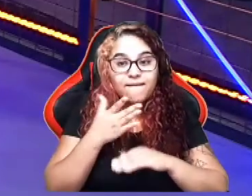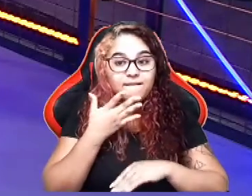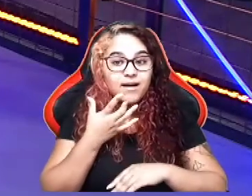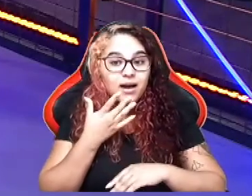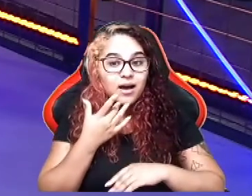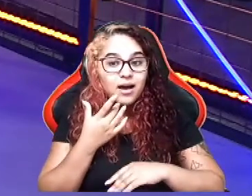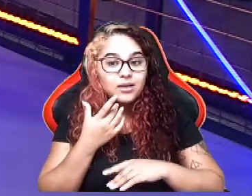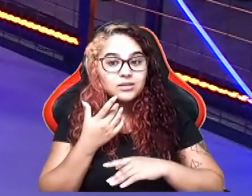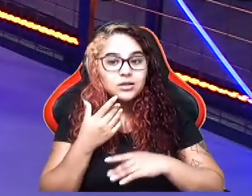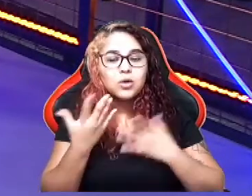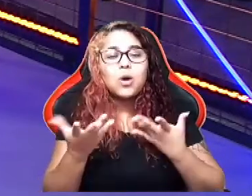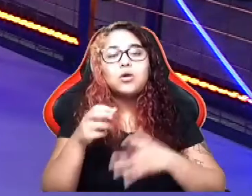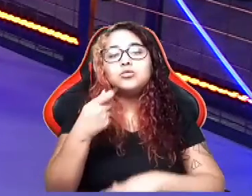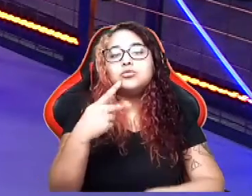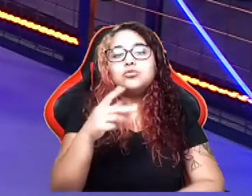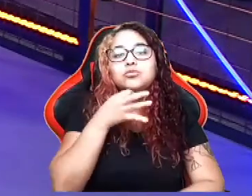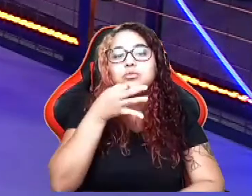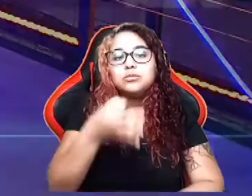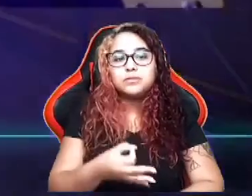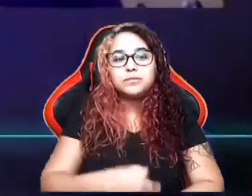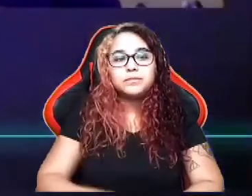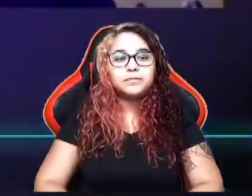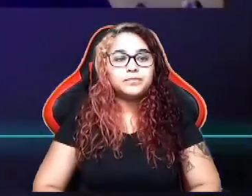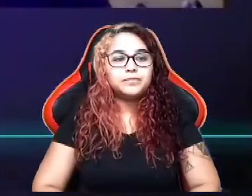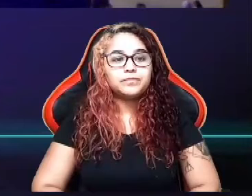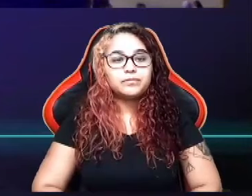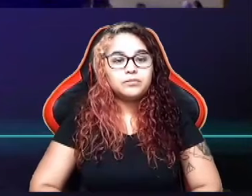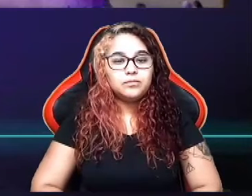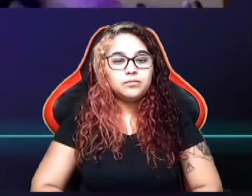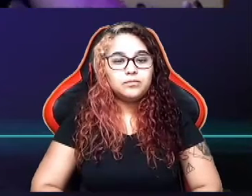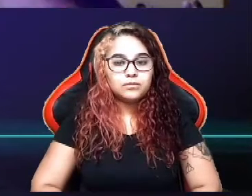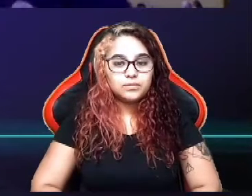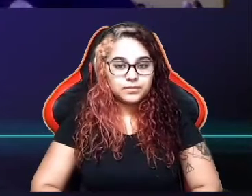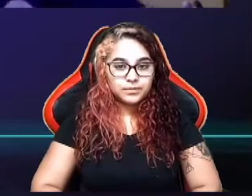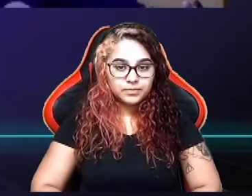be difficult? It's not easy, right? So, what do you think?